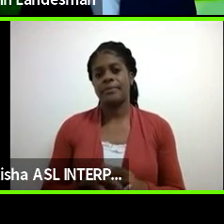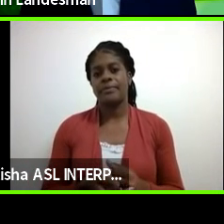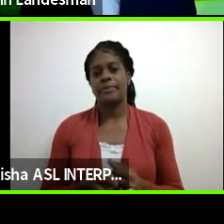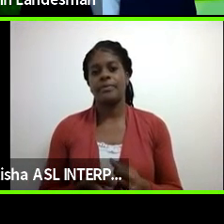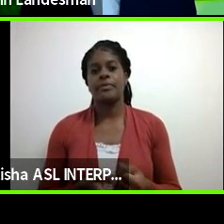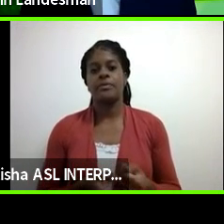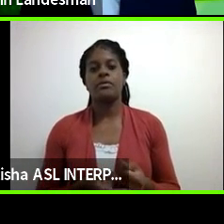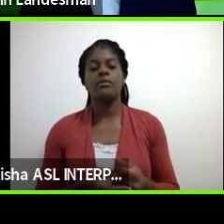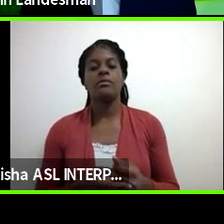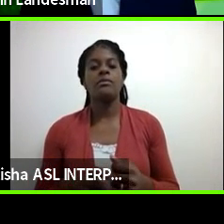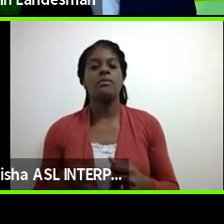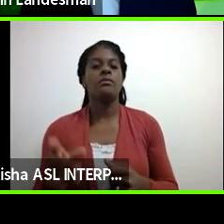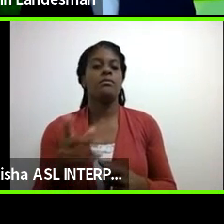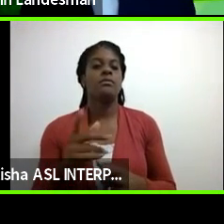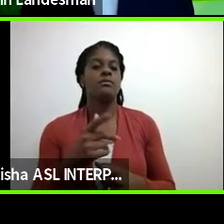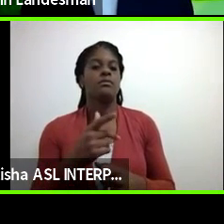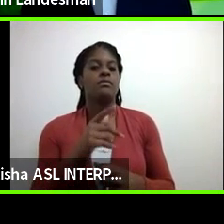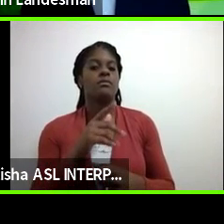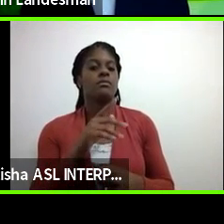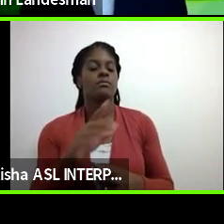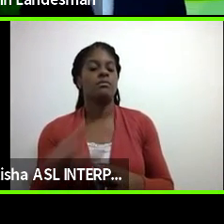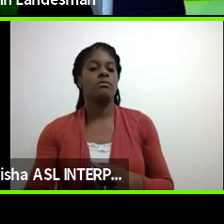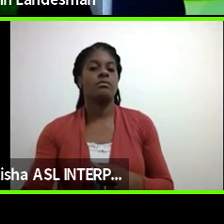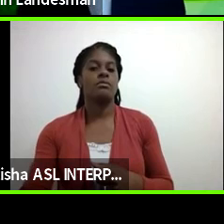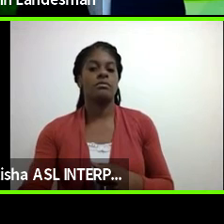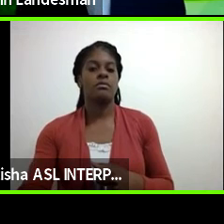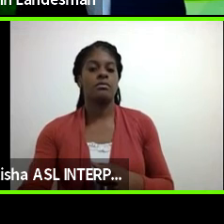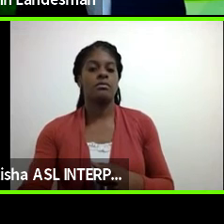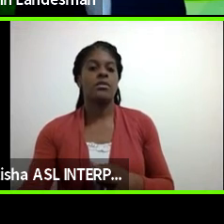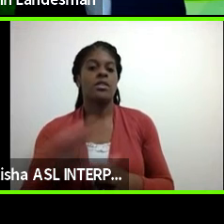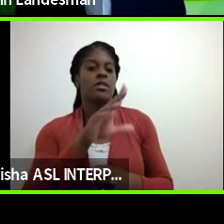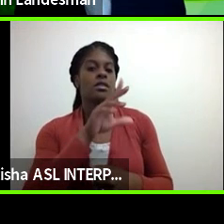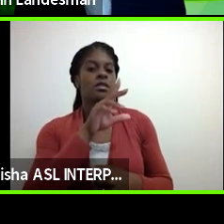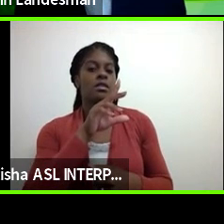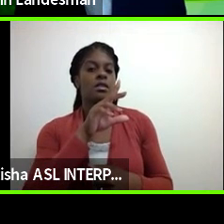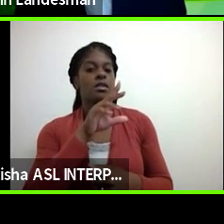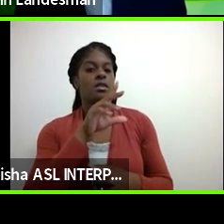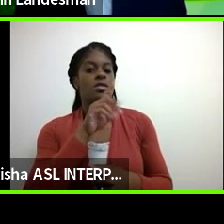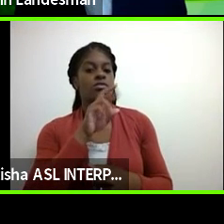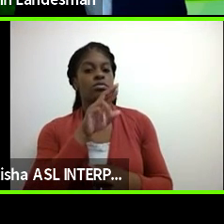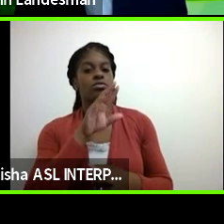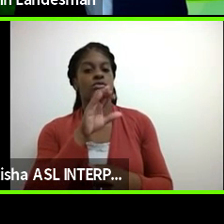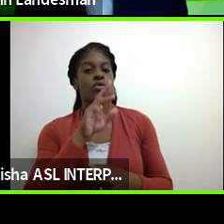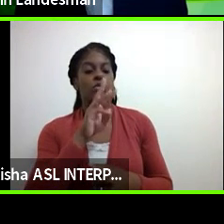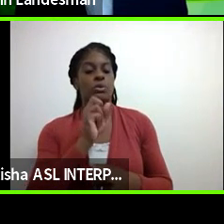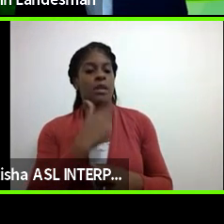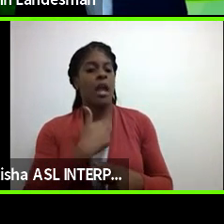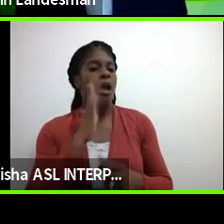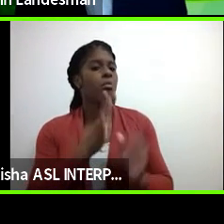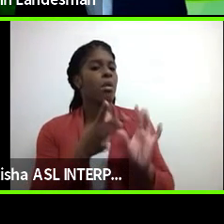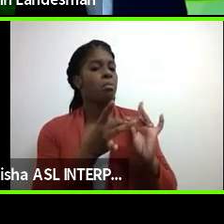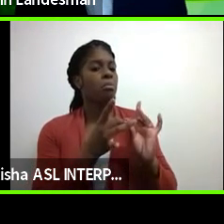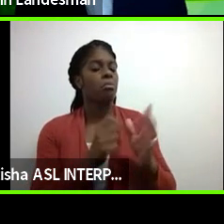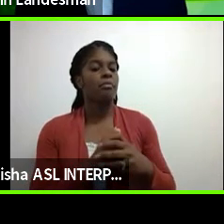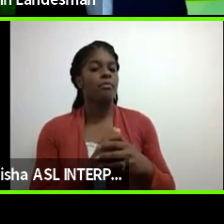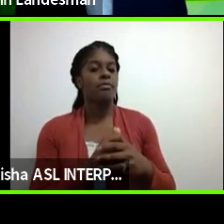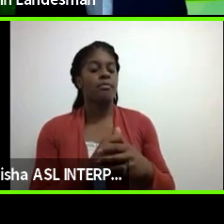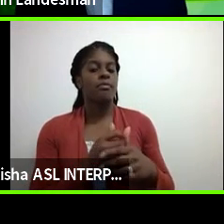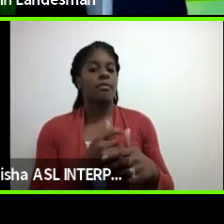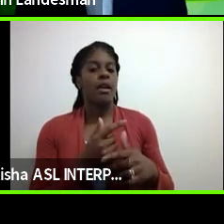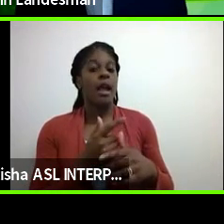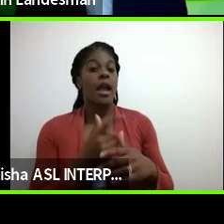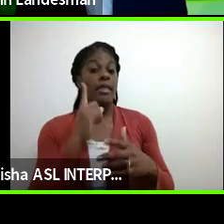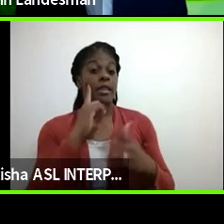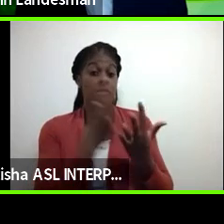I'll jump in on that. So I think that is very important, first of all, that our